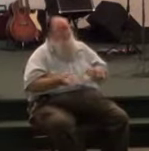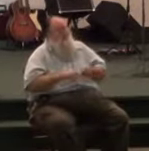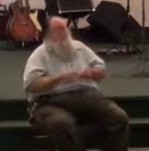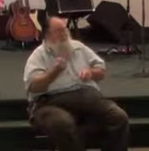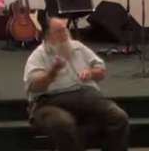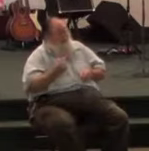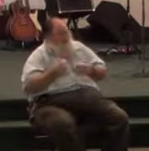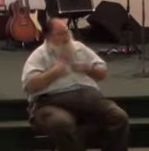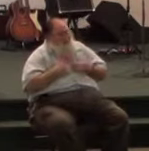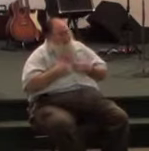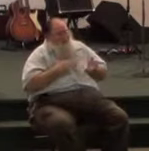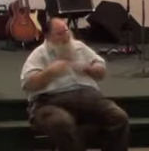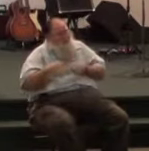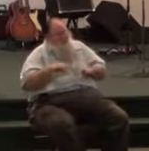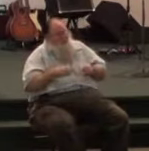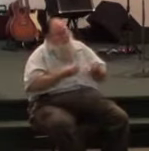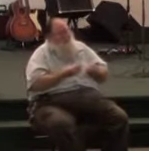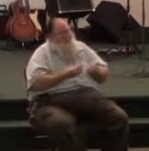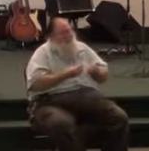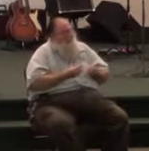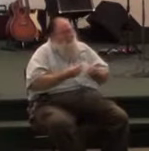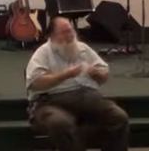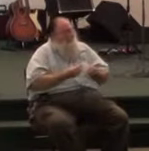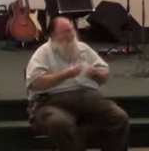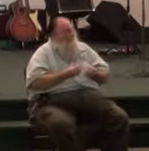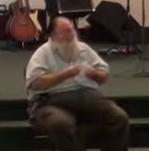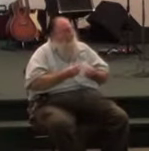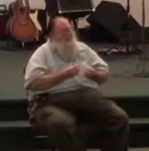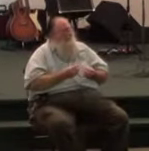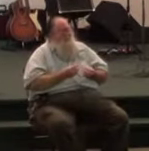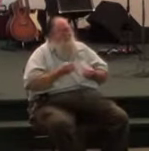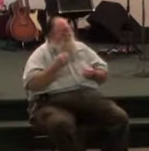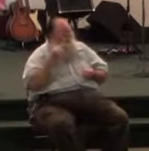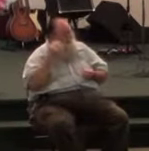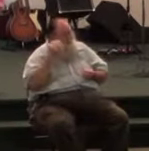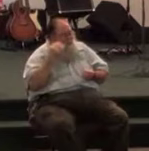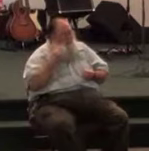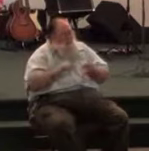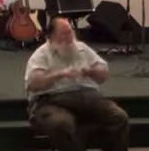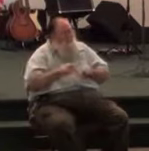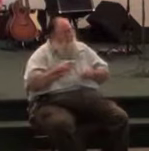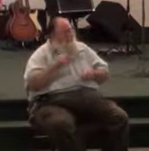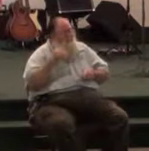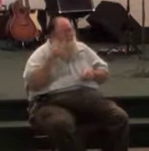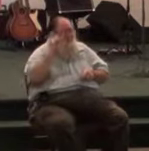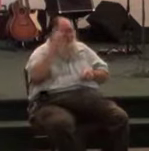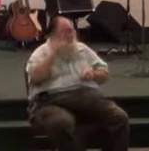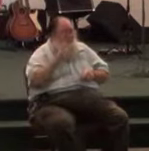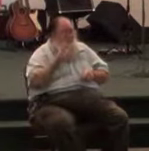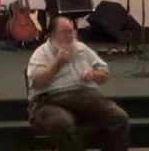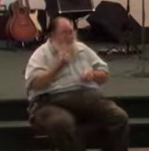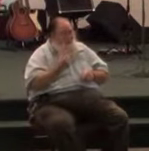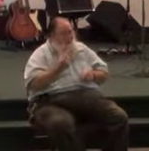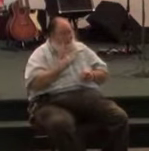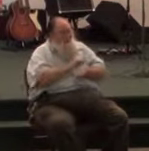plan to do ministry. And he said, Mike, it's because destiny having come here and remodeled this building, and I caught the fire,